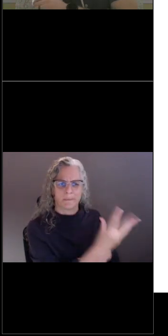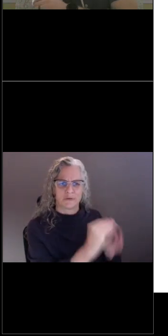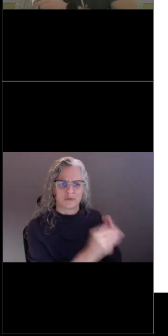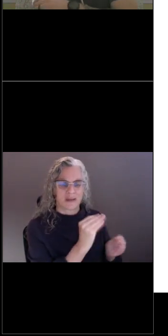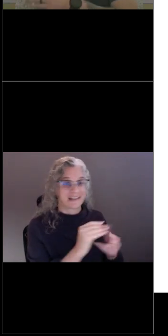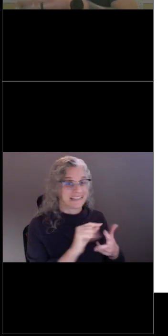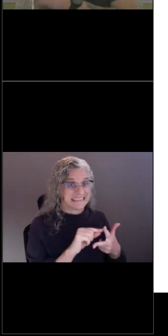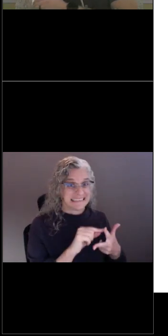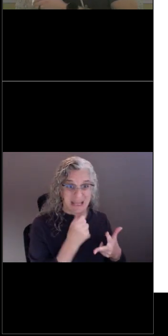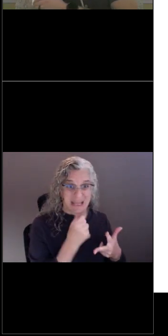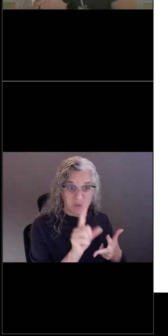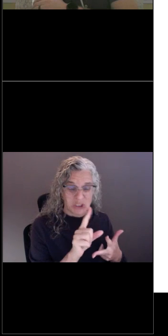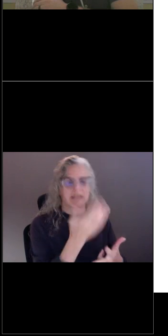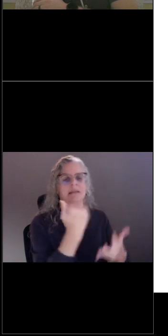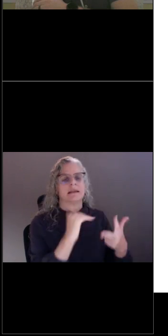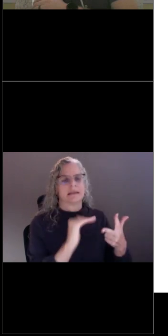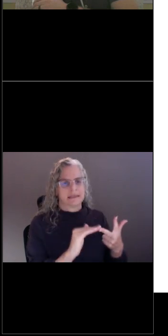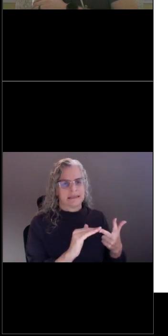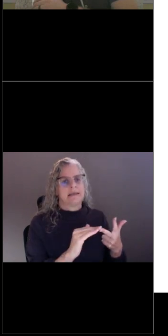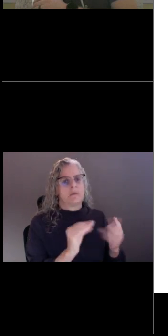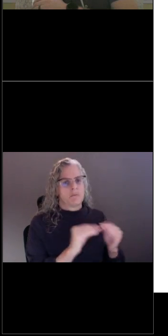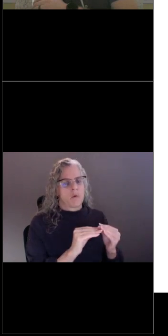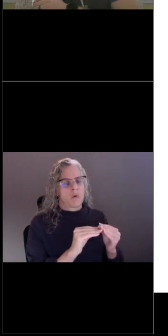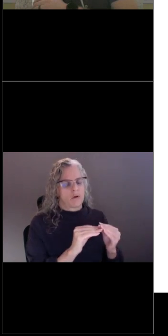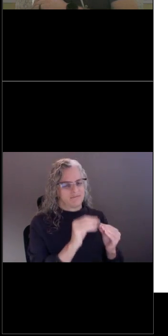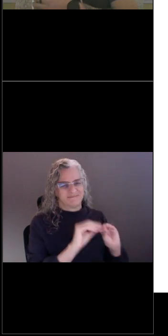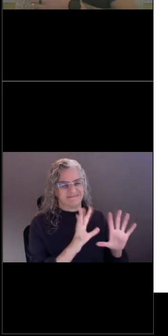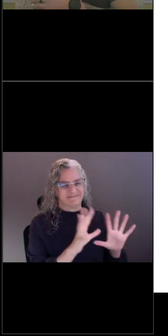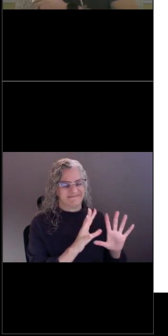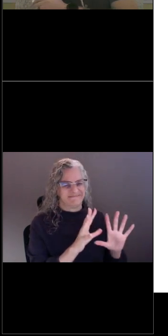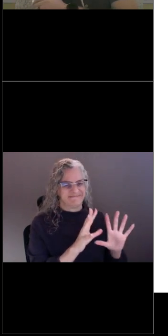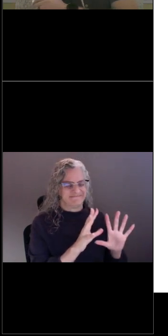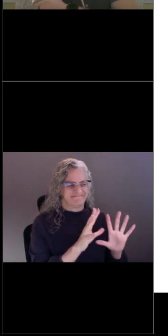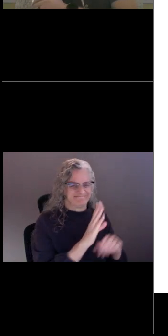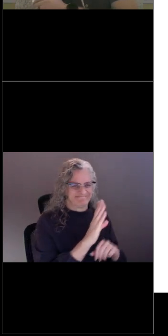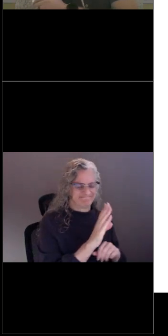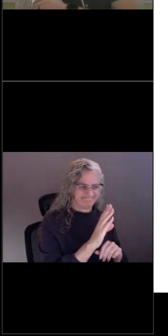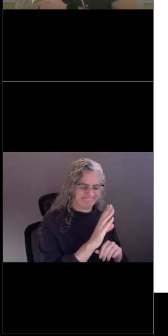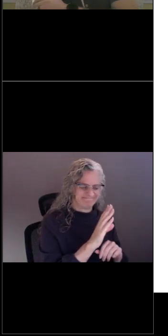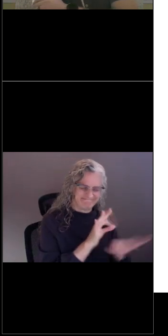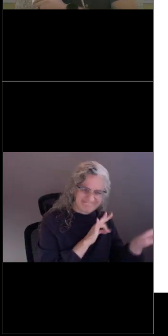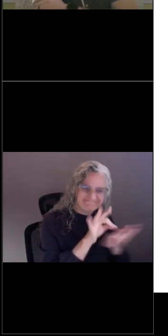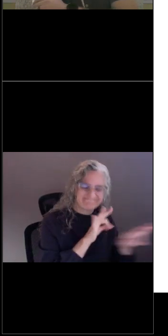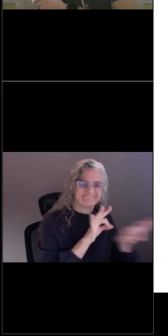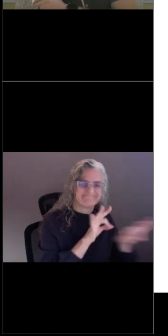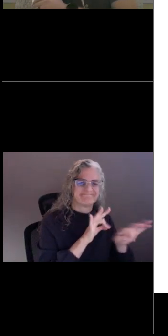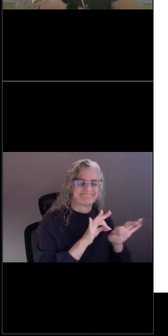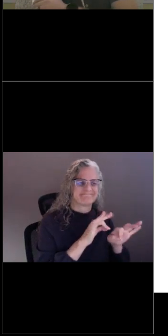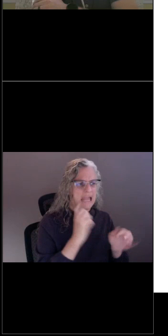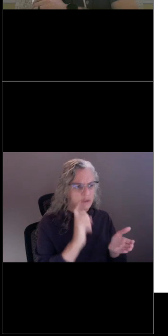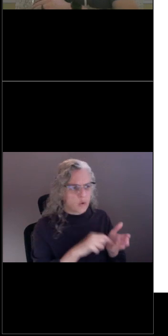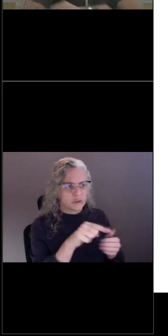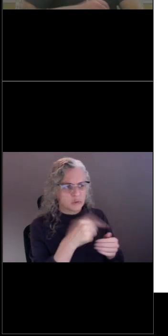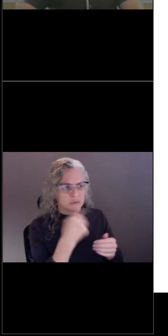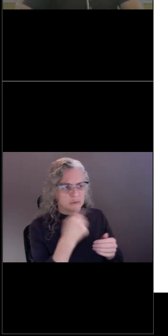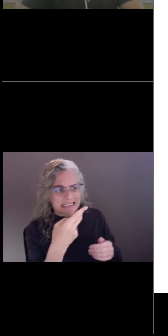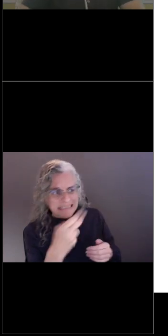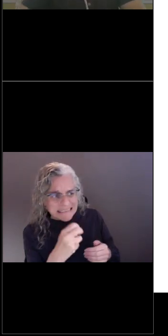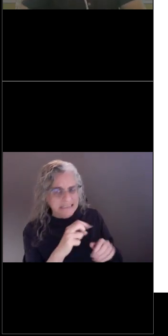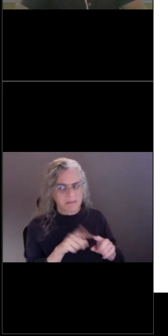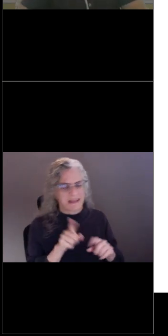explicit conversation about, hey, I noticed that you're using this pronoun, but this is the actual pronoun for that person.